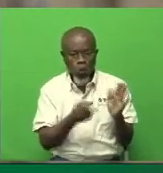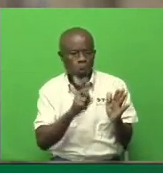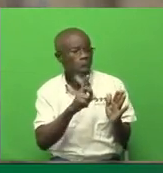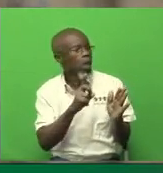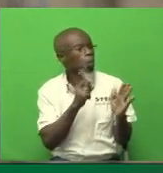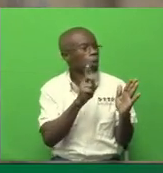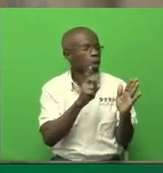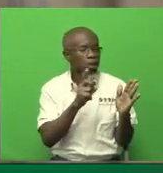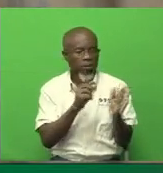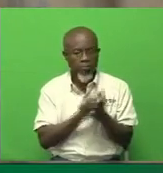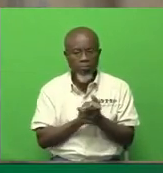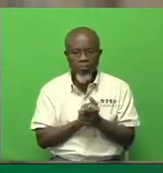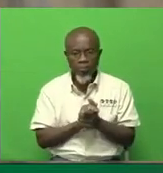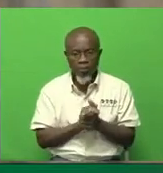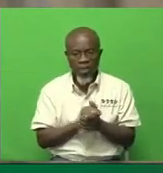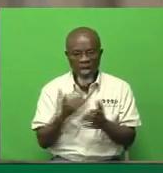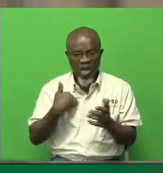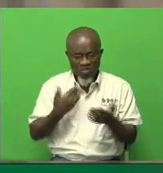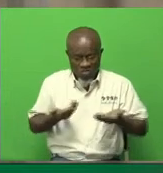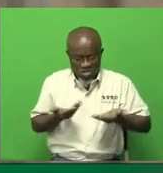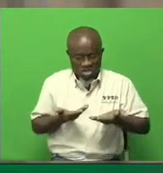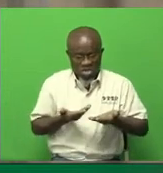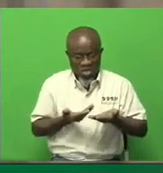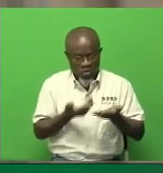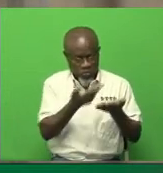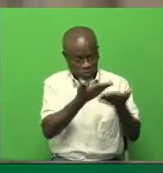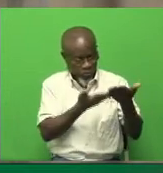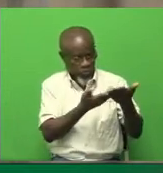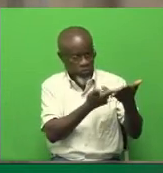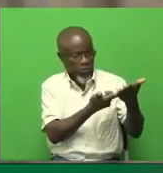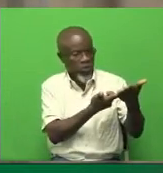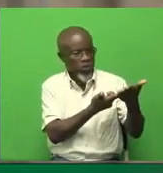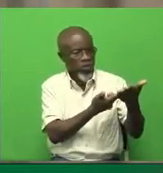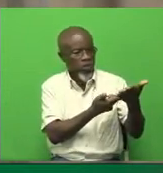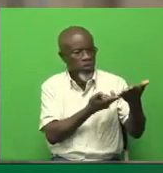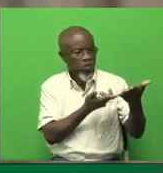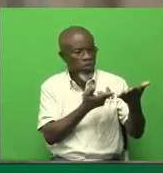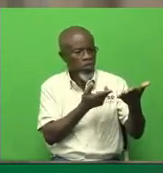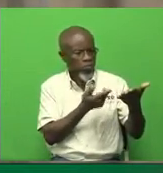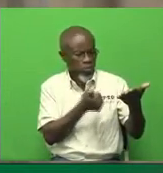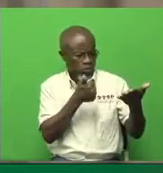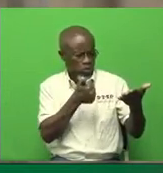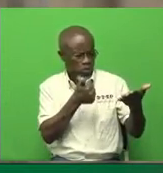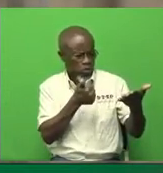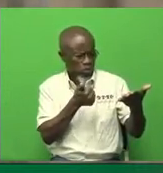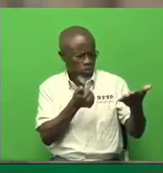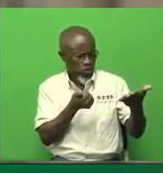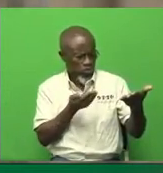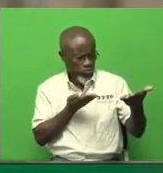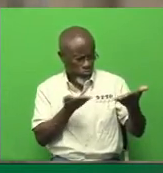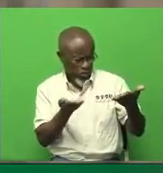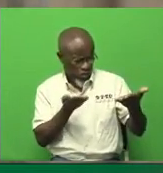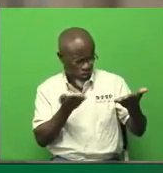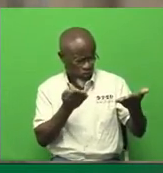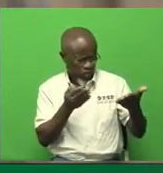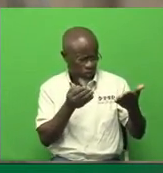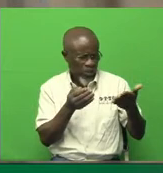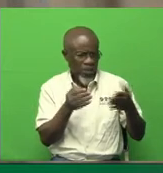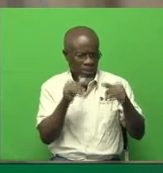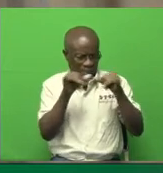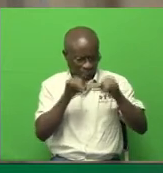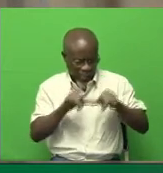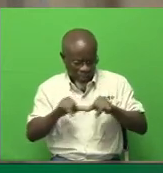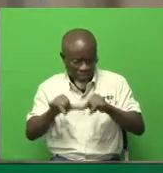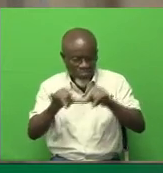my hand a copy of something called the quality of service standard report of Wasa